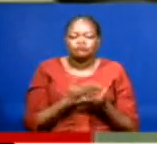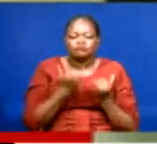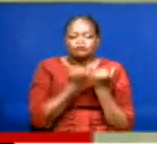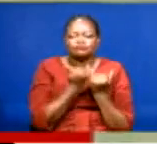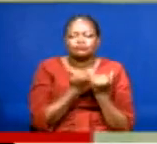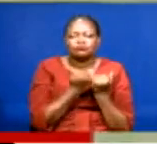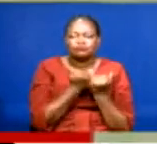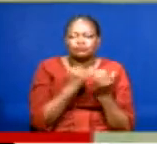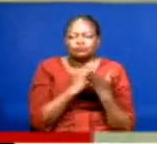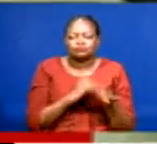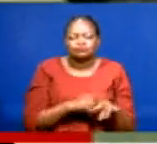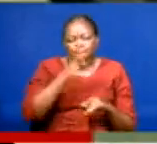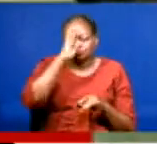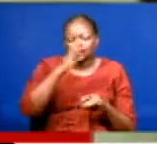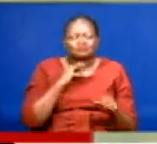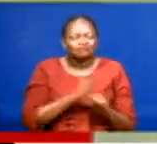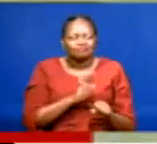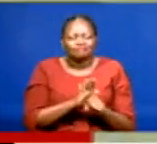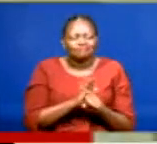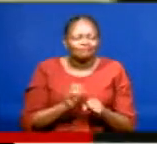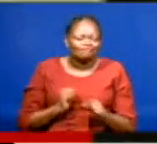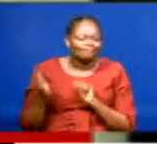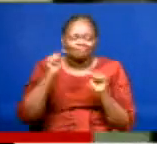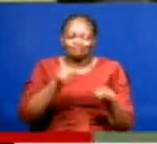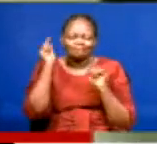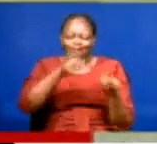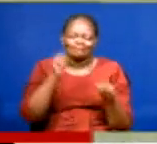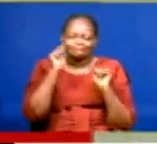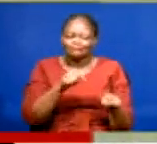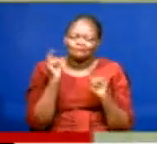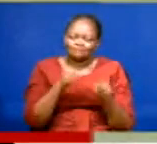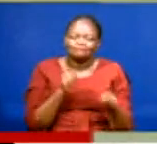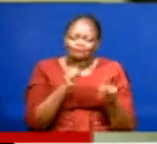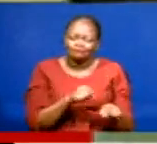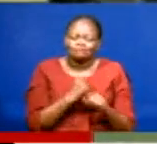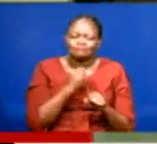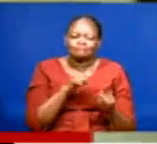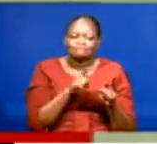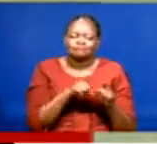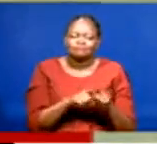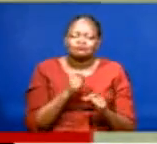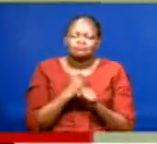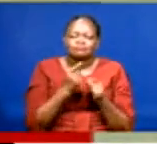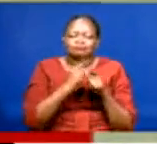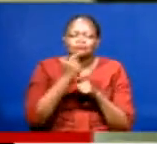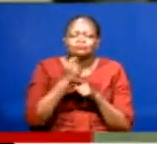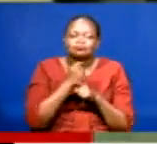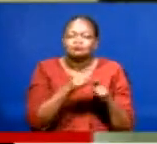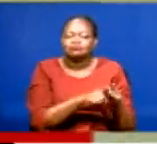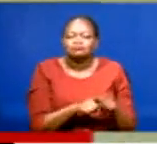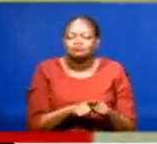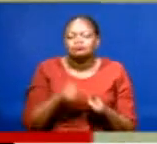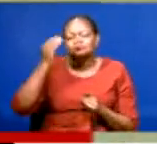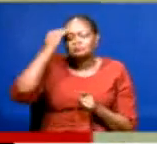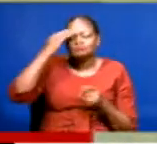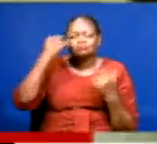and even sometimes Sunday, we have so many girls who are coming to take Box Girls as a career. And also just to train and also to know